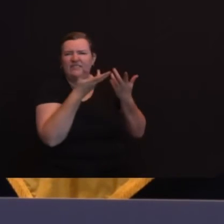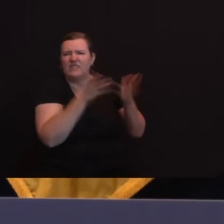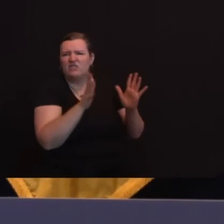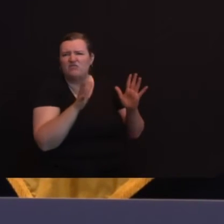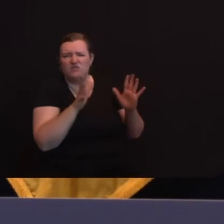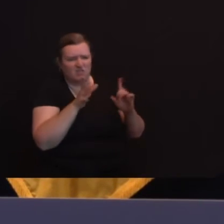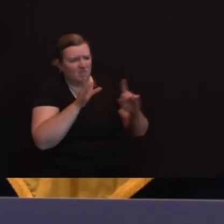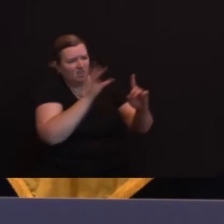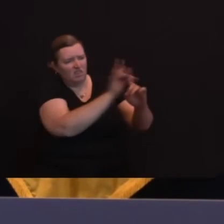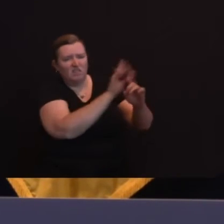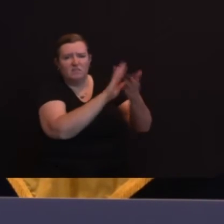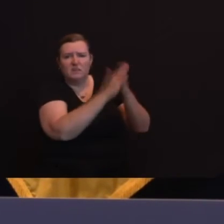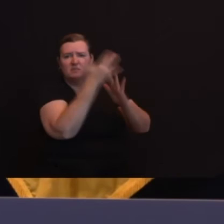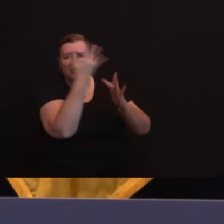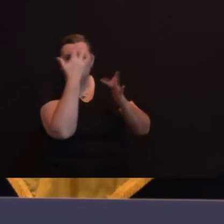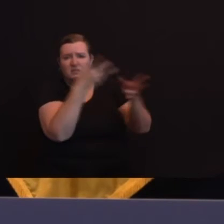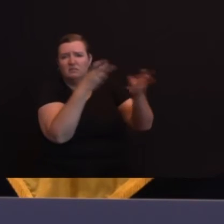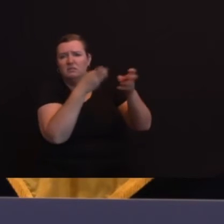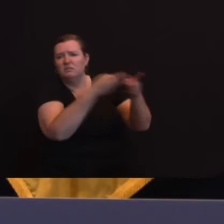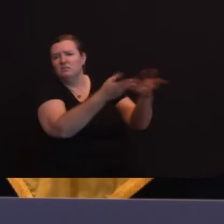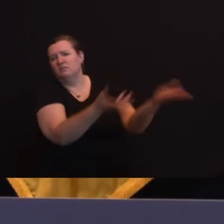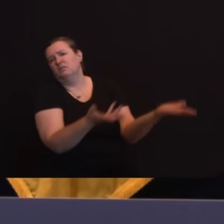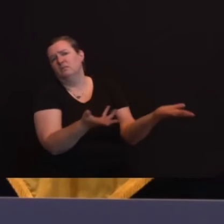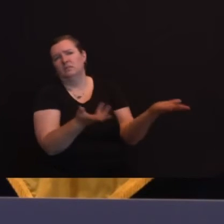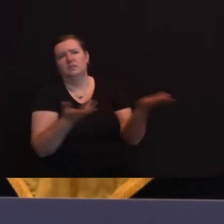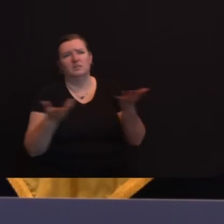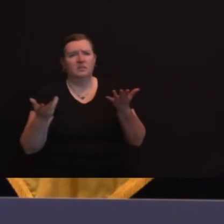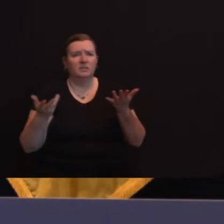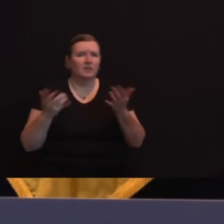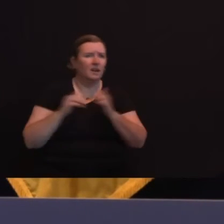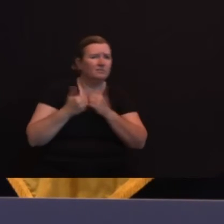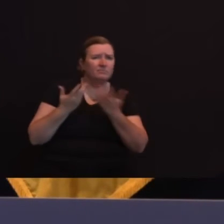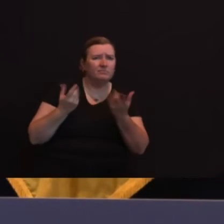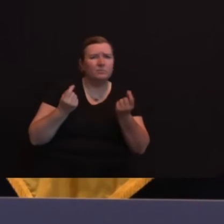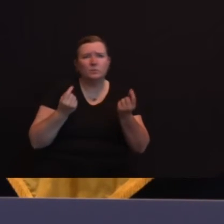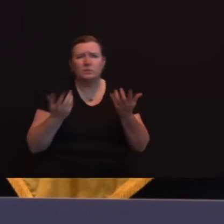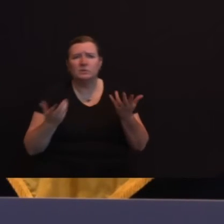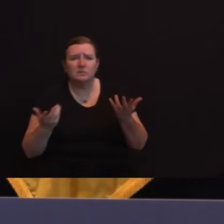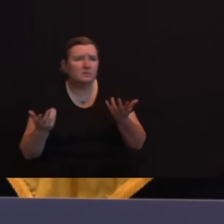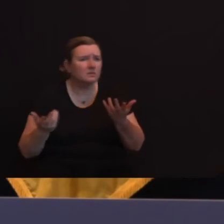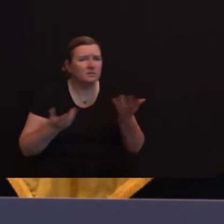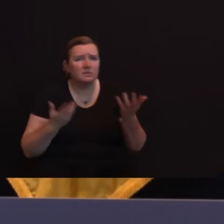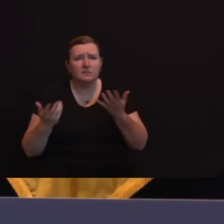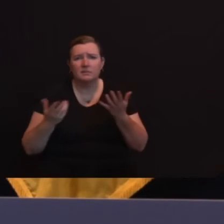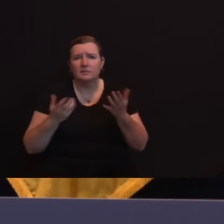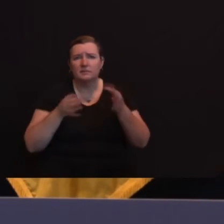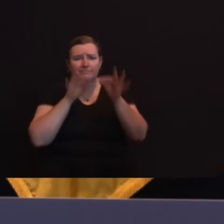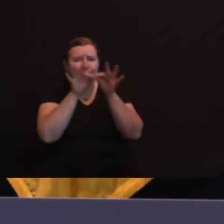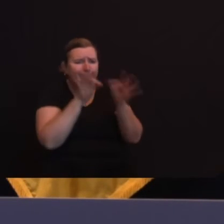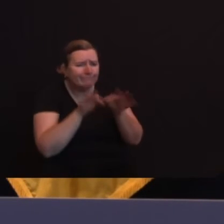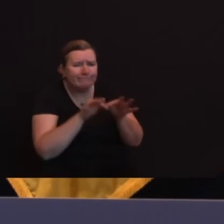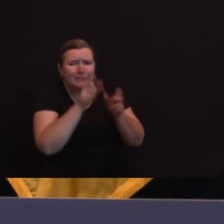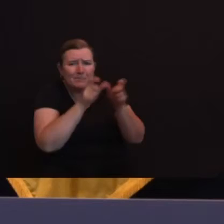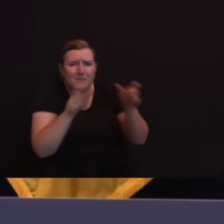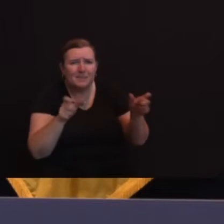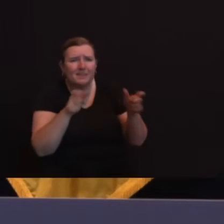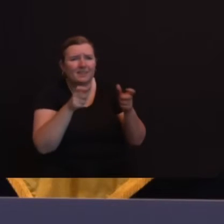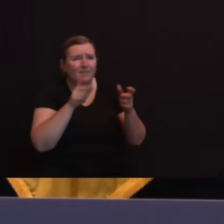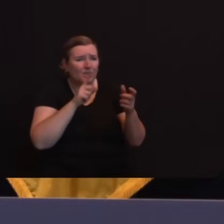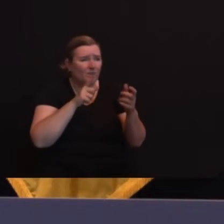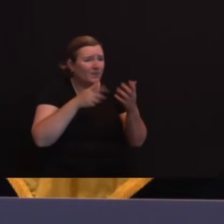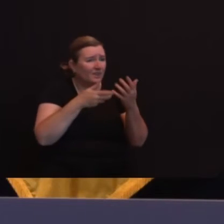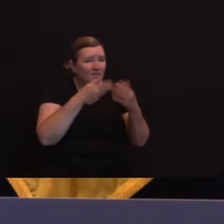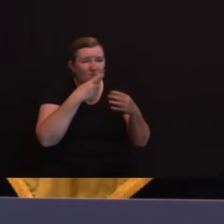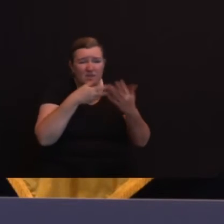We talked a lot about how we could push back on that, whether it's social influencers or other